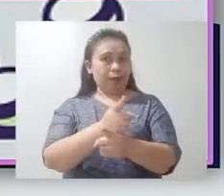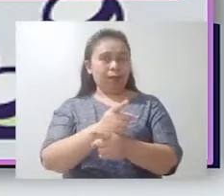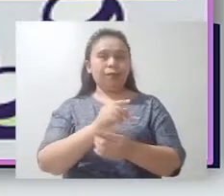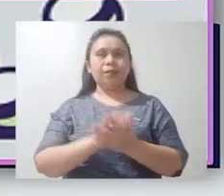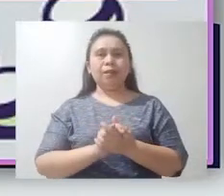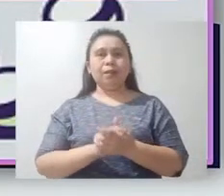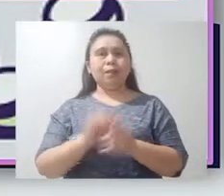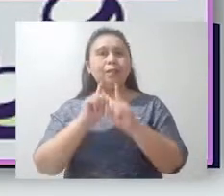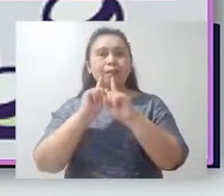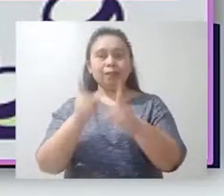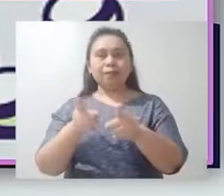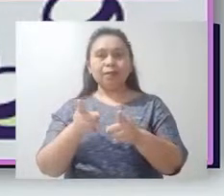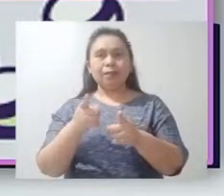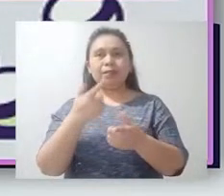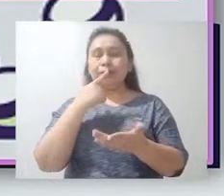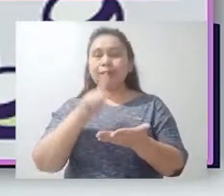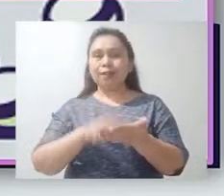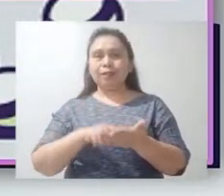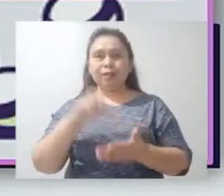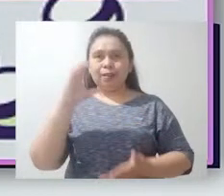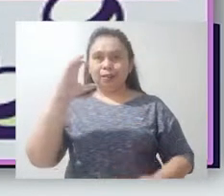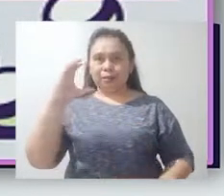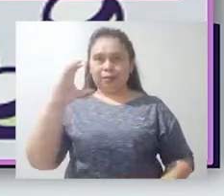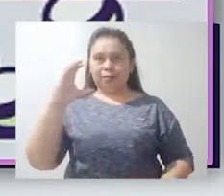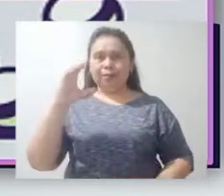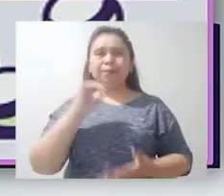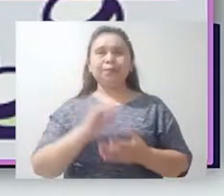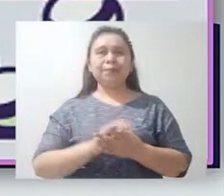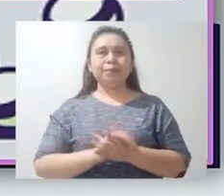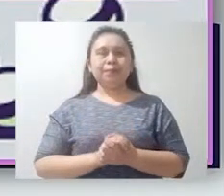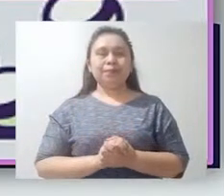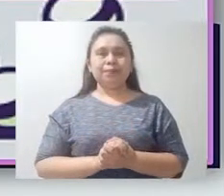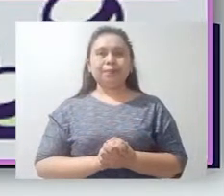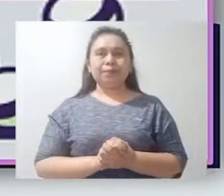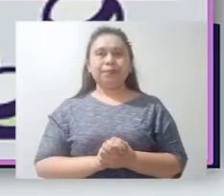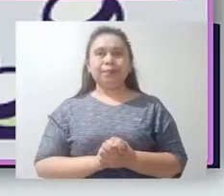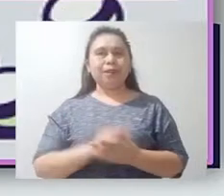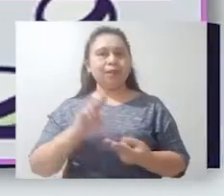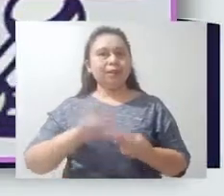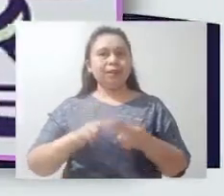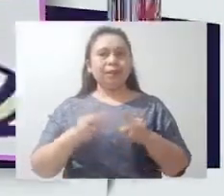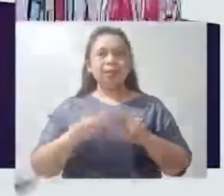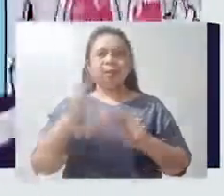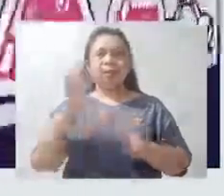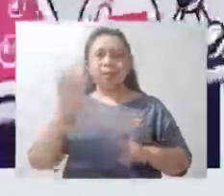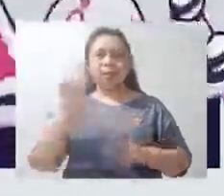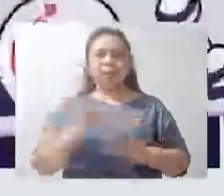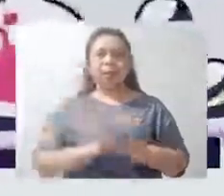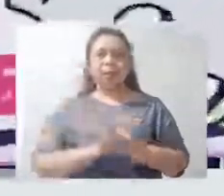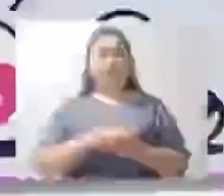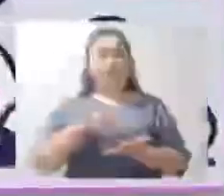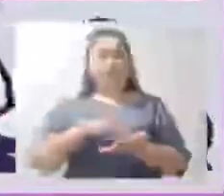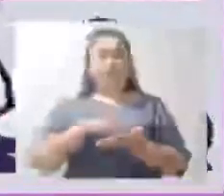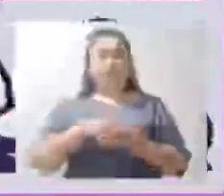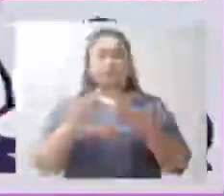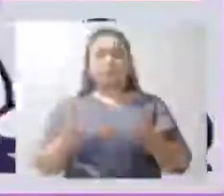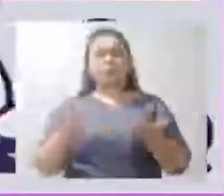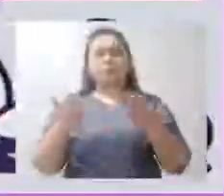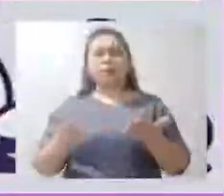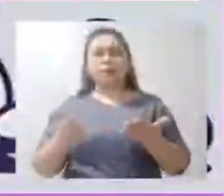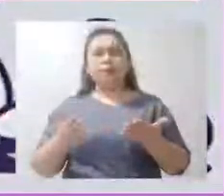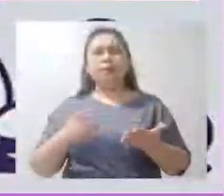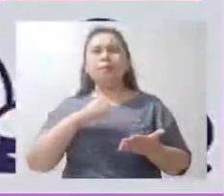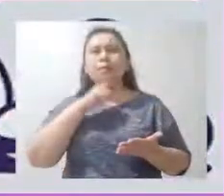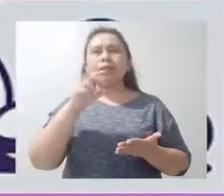Correct. The answer is letter C, iron clamp. Number 4, this is a heavy metal